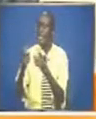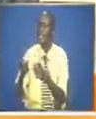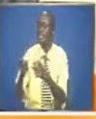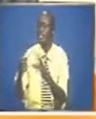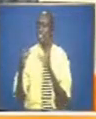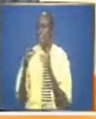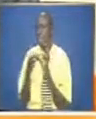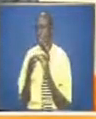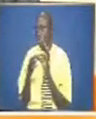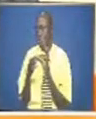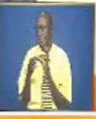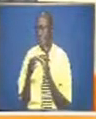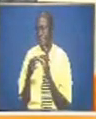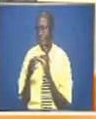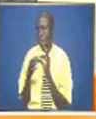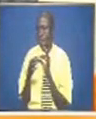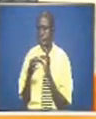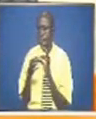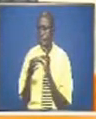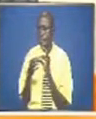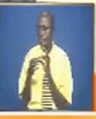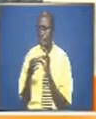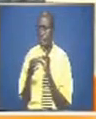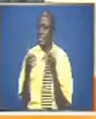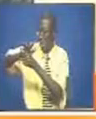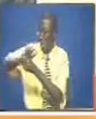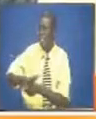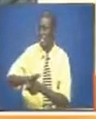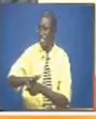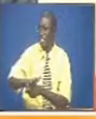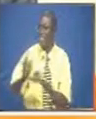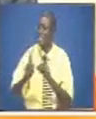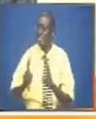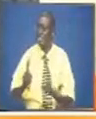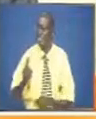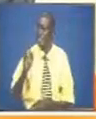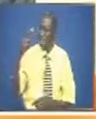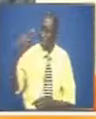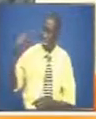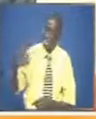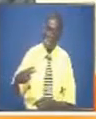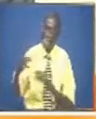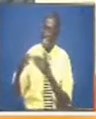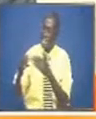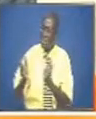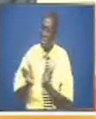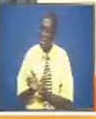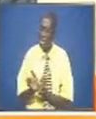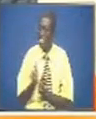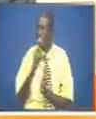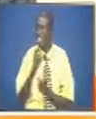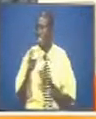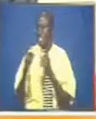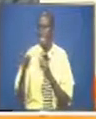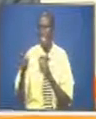mosque, we need to start looking at the eyes and the ears and the conduct of